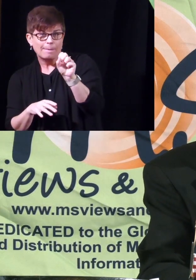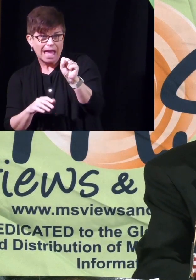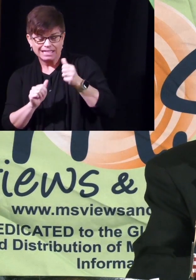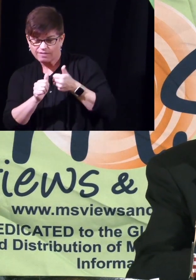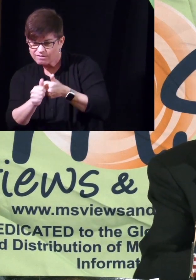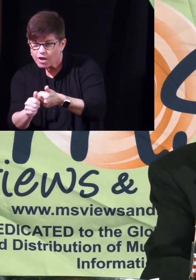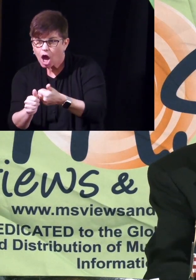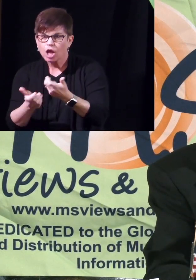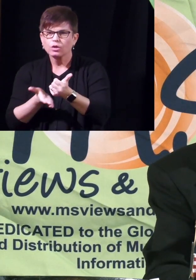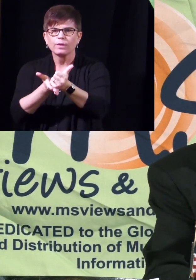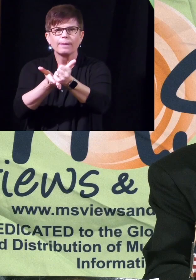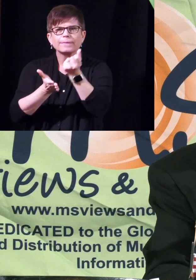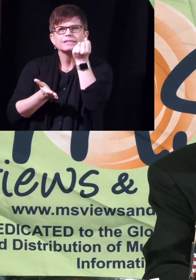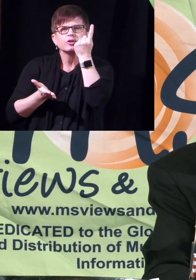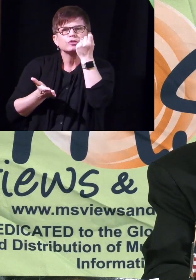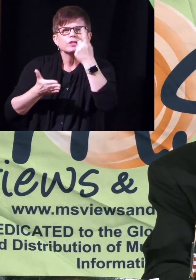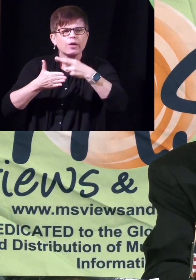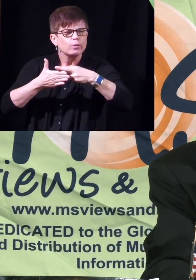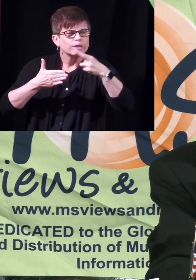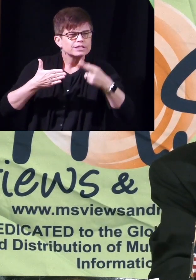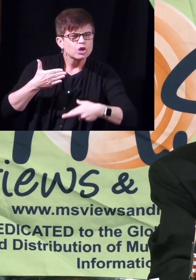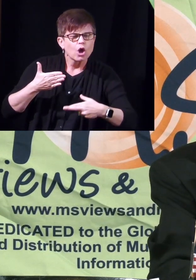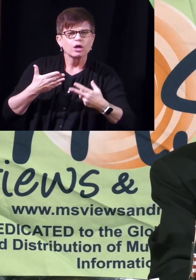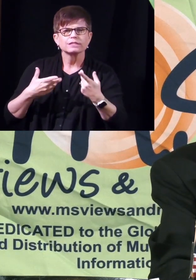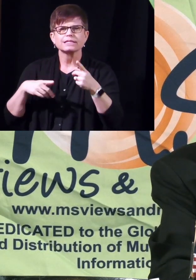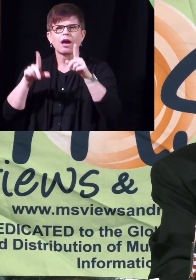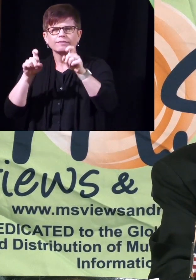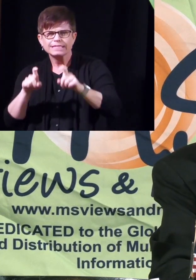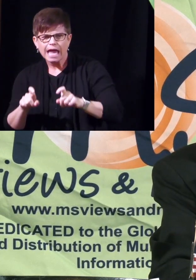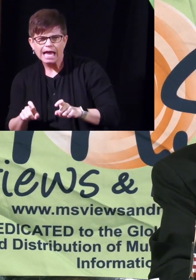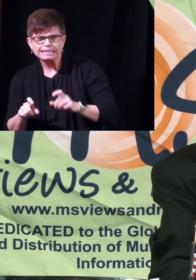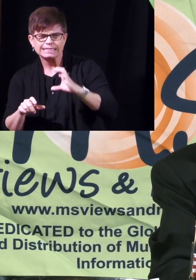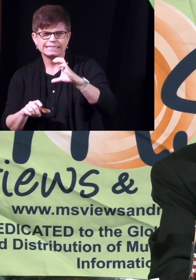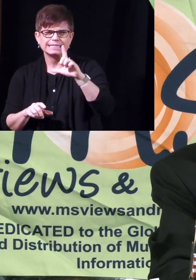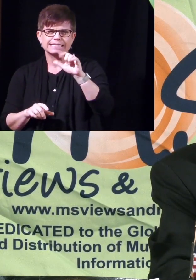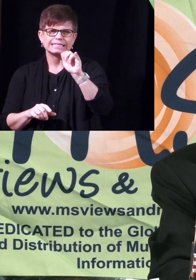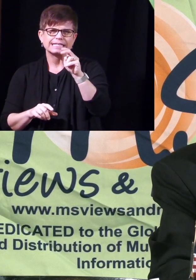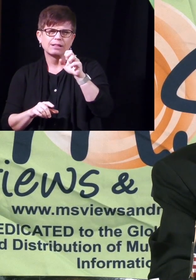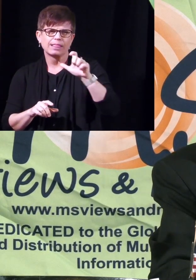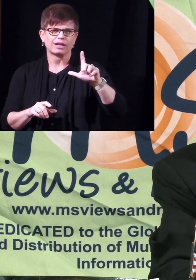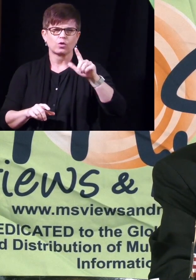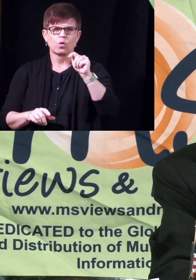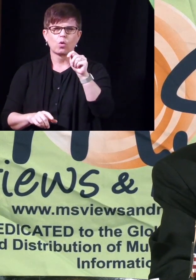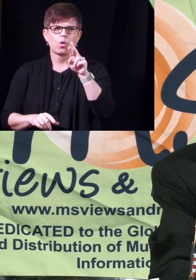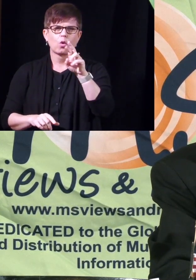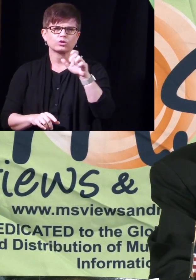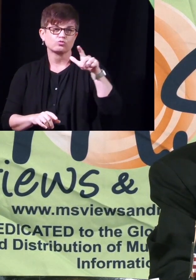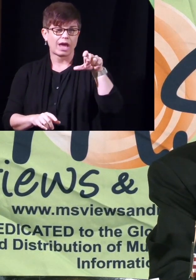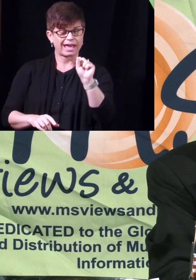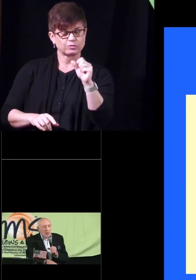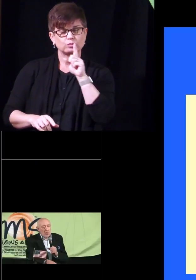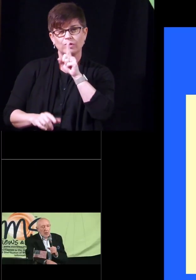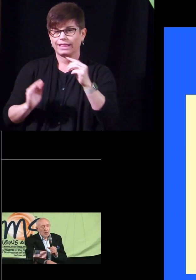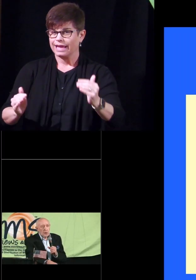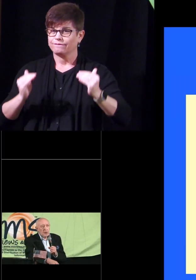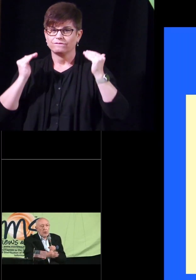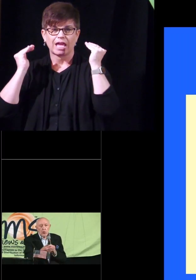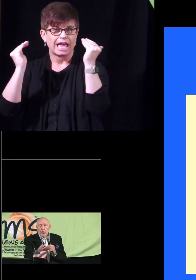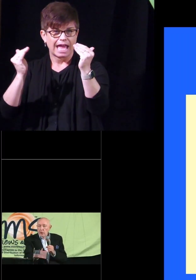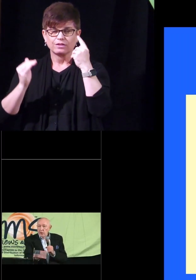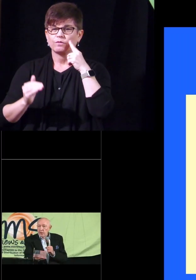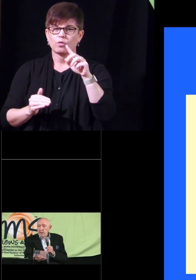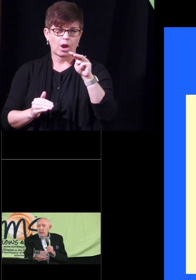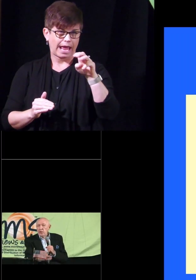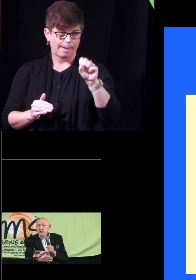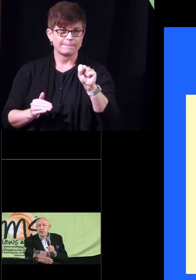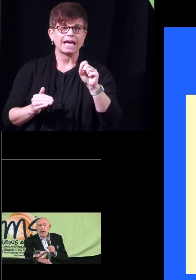MS, help us understand the results of clinical trials. So MRI scans are a huge advance for MS. And we